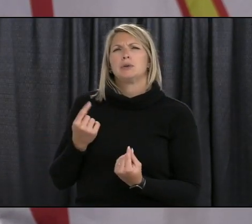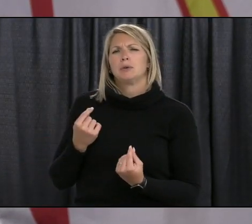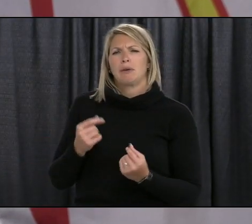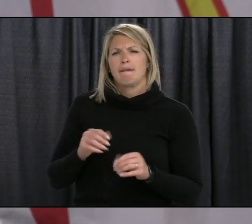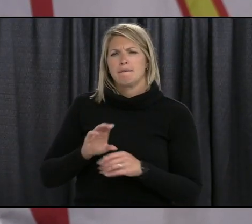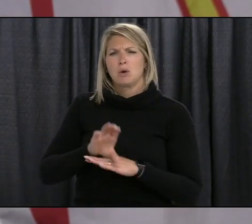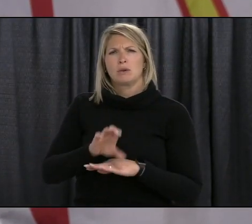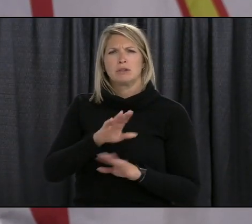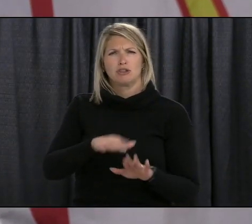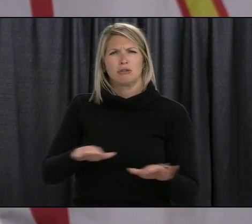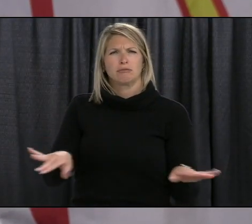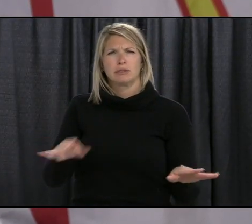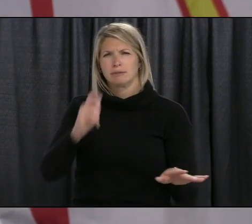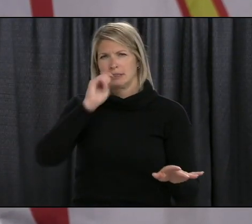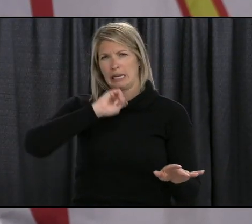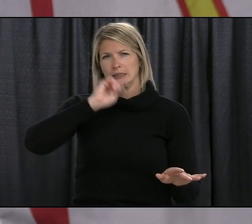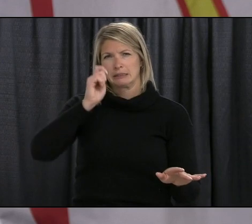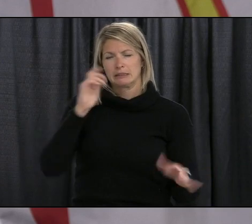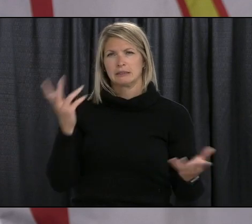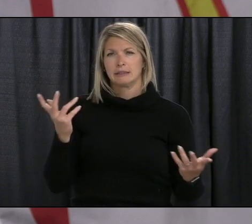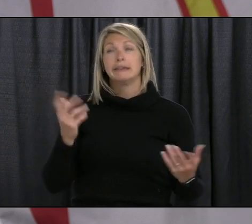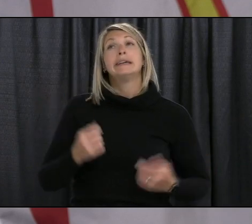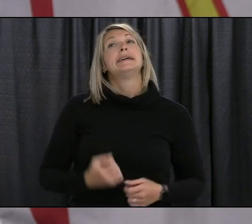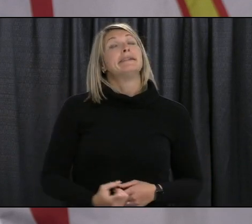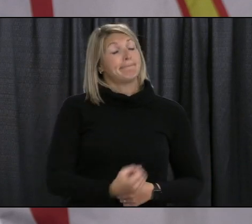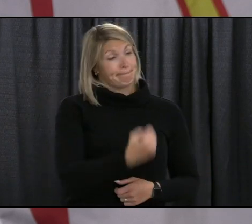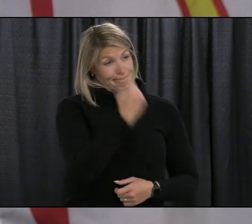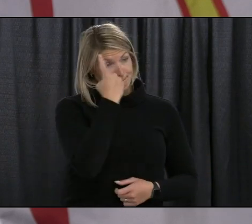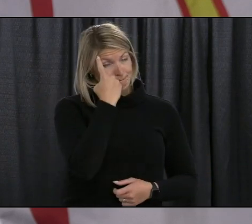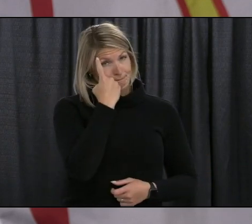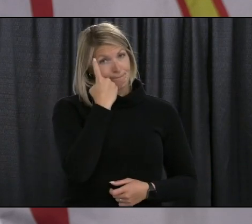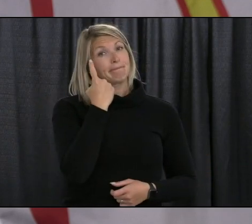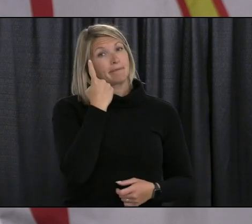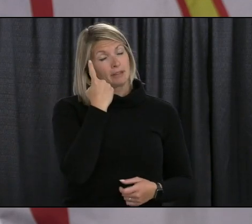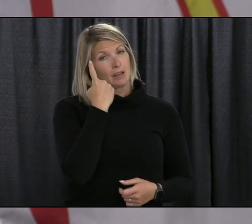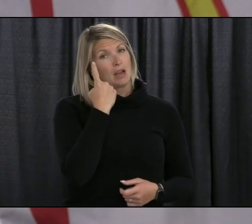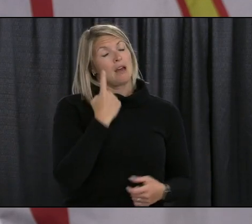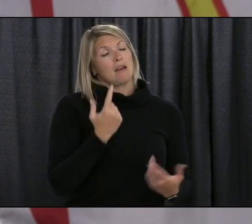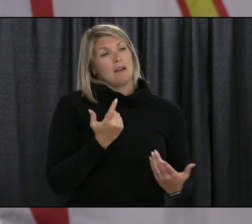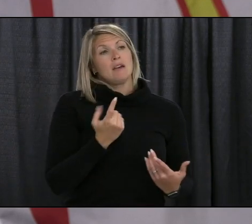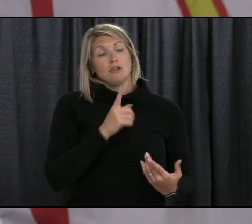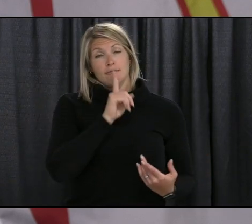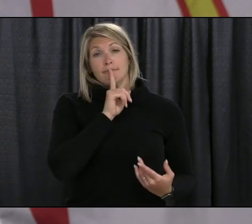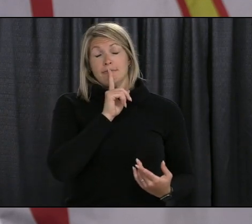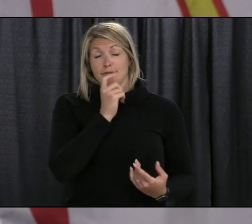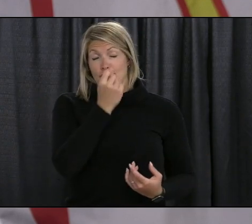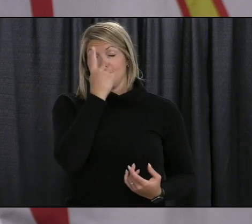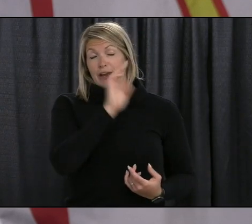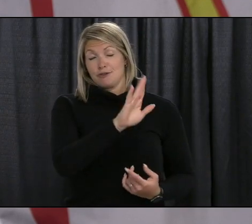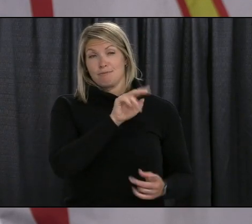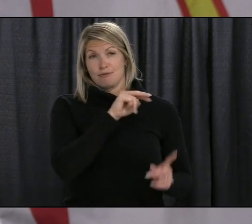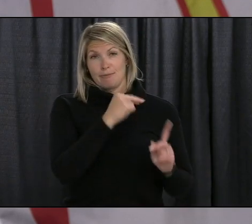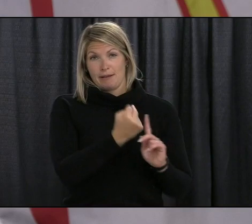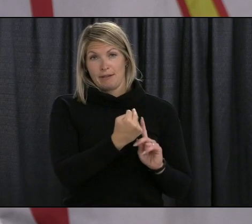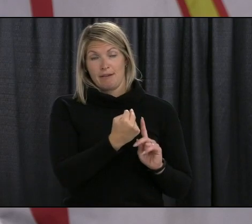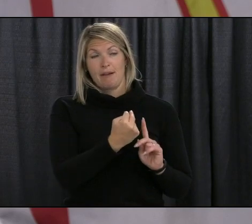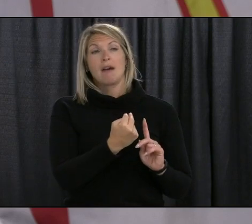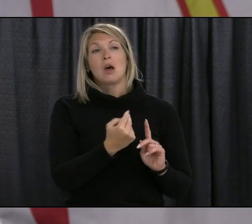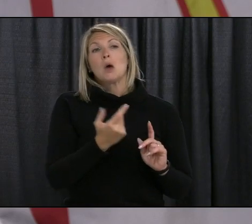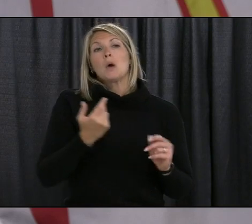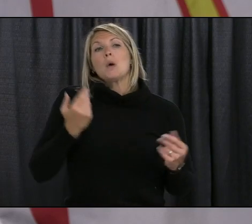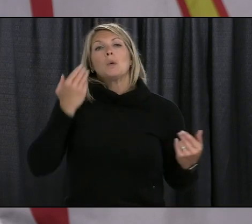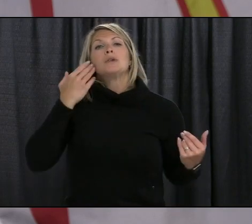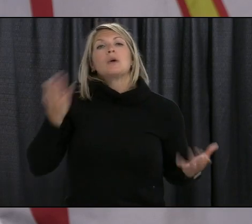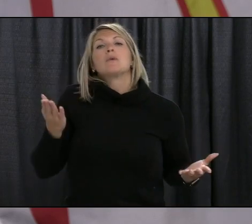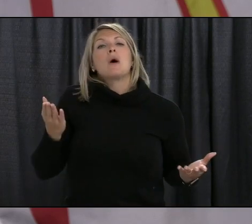weeks. So we are trying to keep COVID out of our communities the best way we know how, and that is to test people